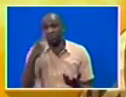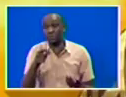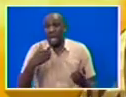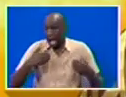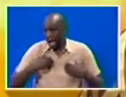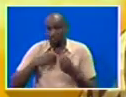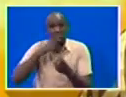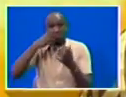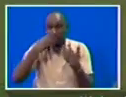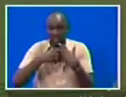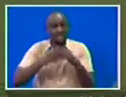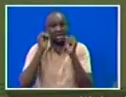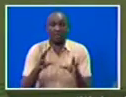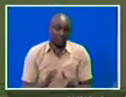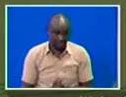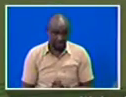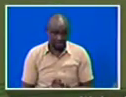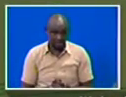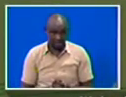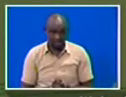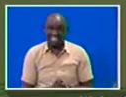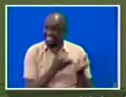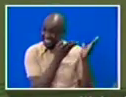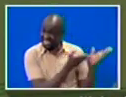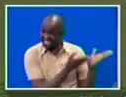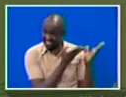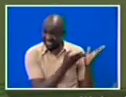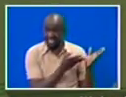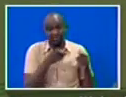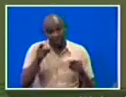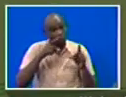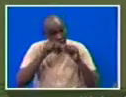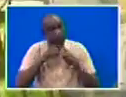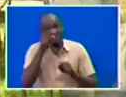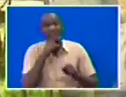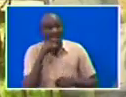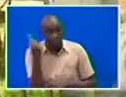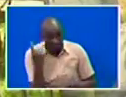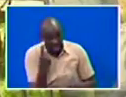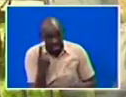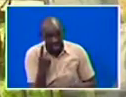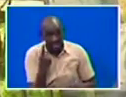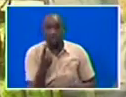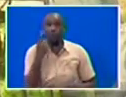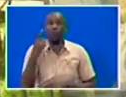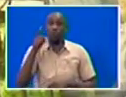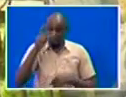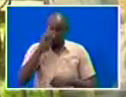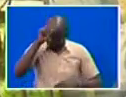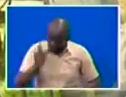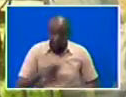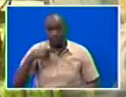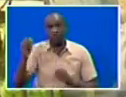hawana zile mashini. This is not only a sentiment by Ismail. Nikatoa 1000 ni ya kwenda